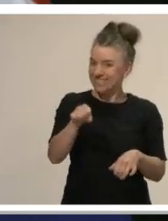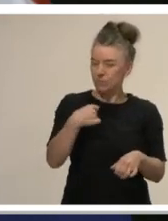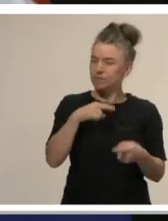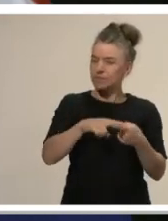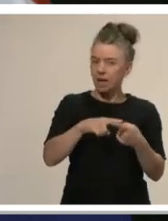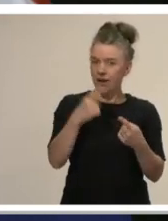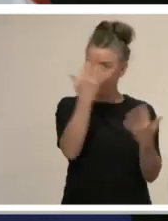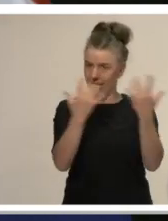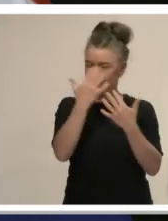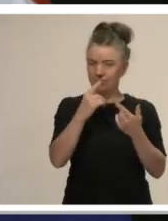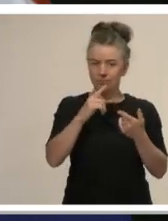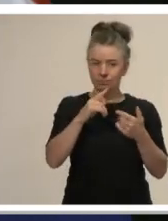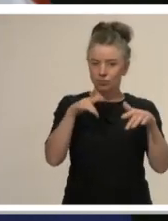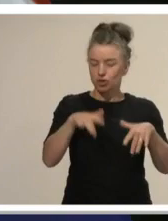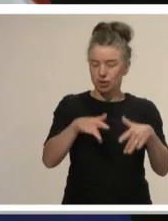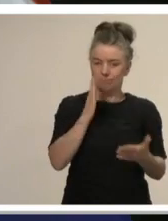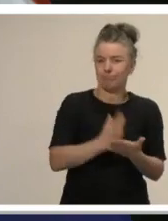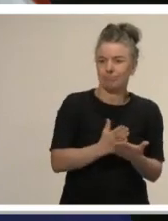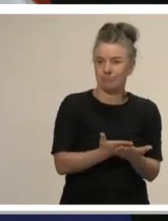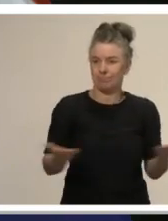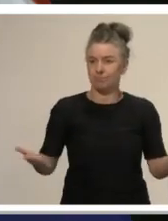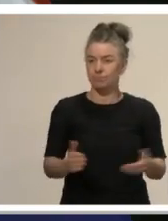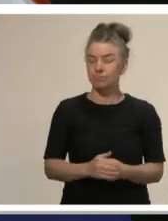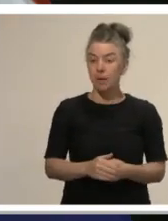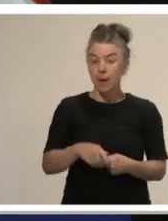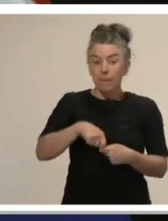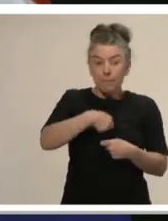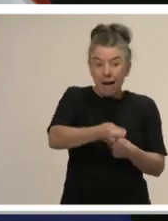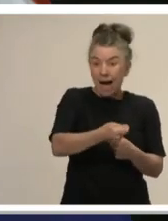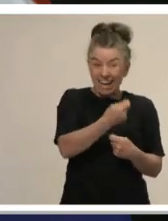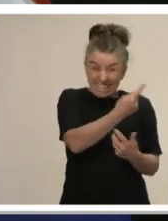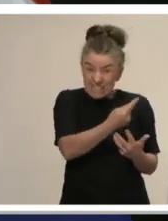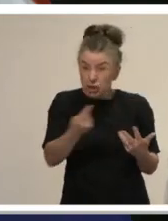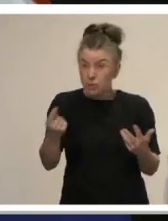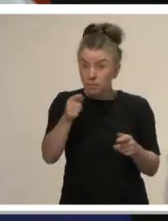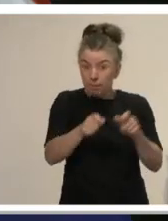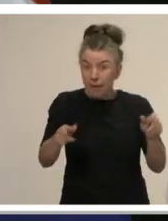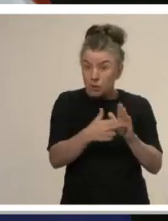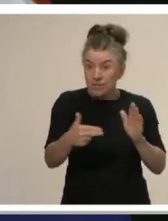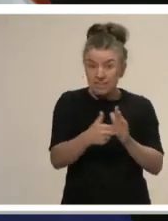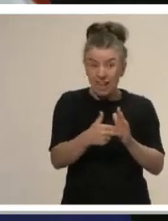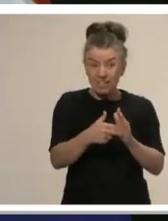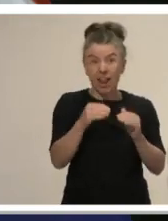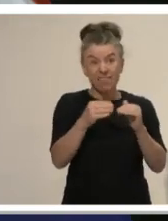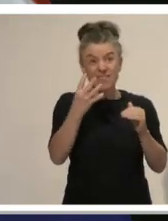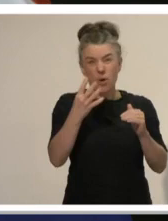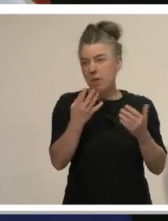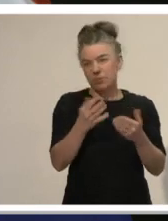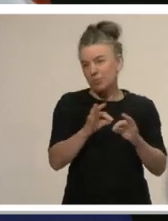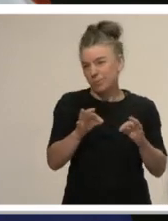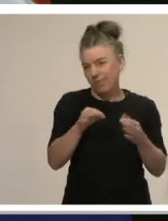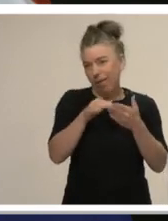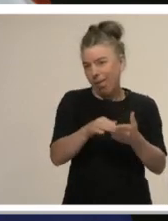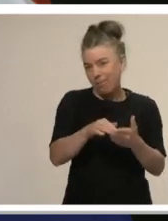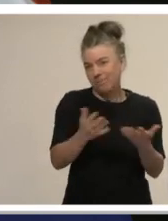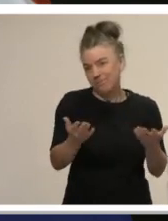would absolutely understand though why something like helicopter payments at level 4 aren't especially successful. Prime Minister, do